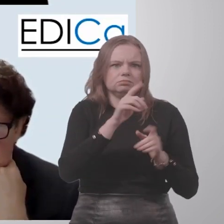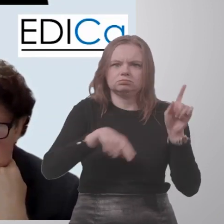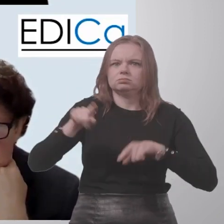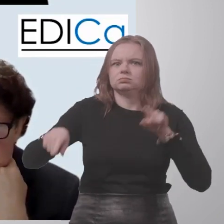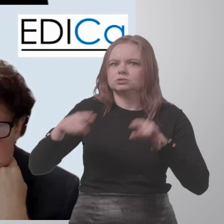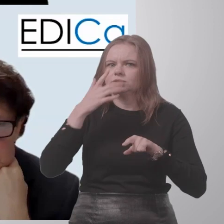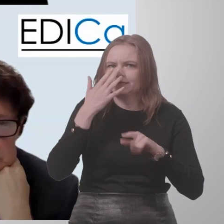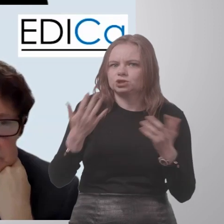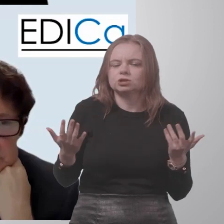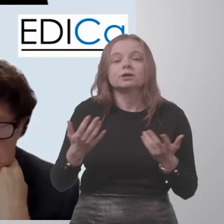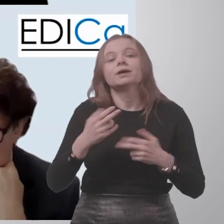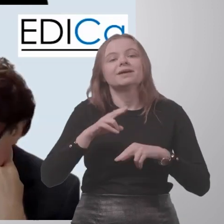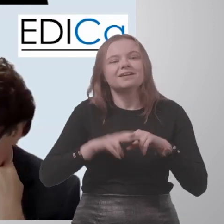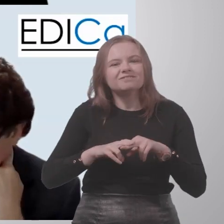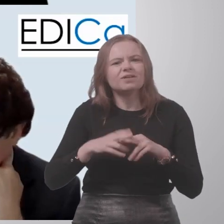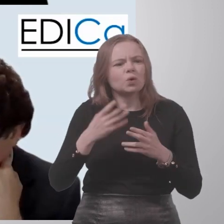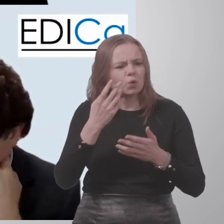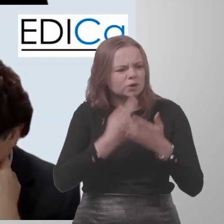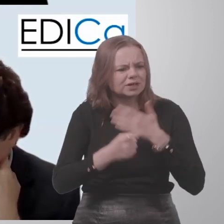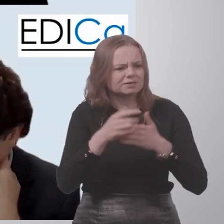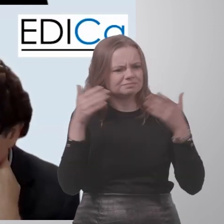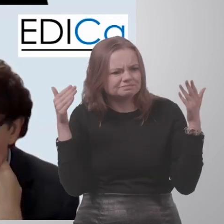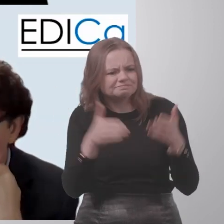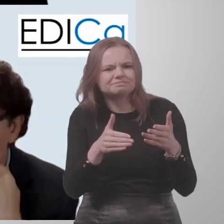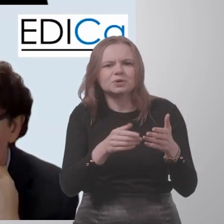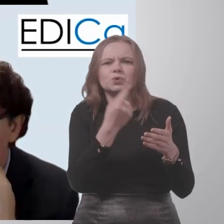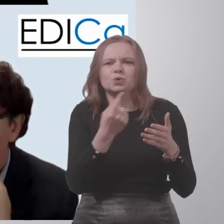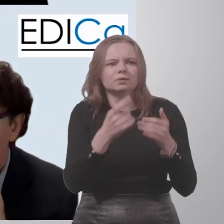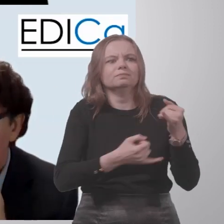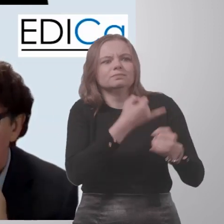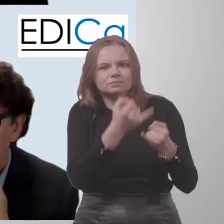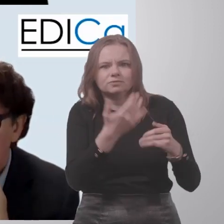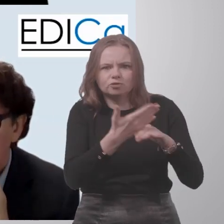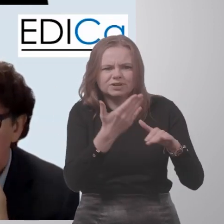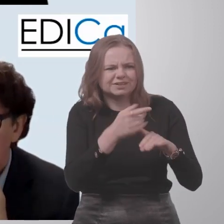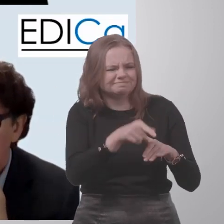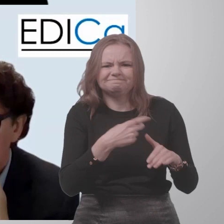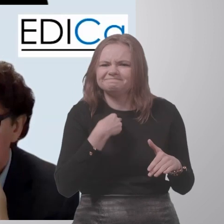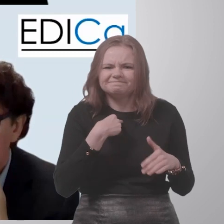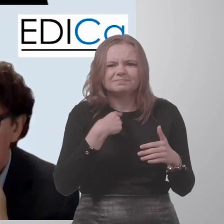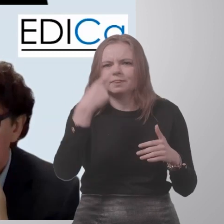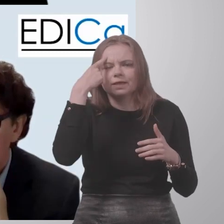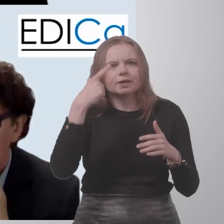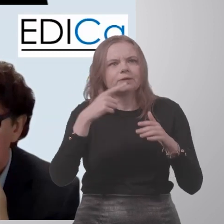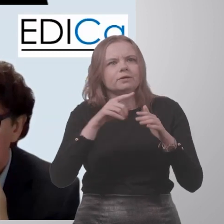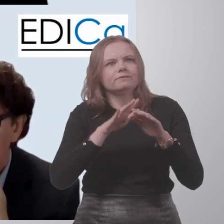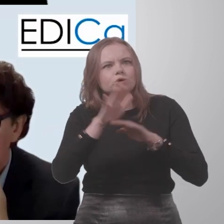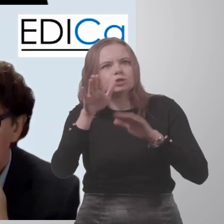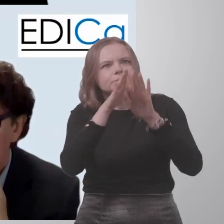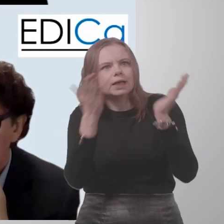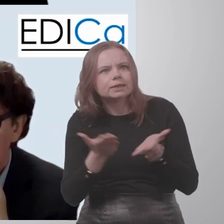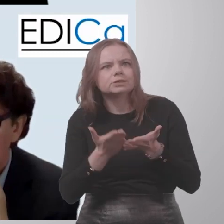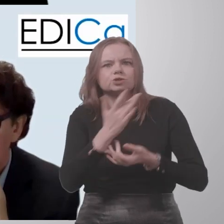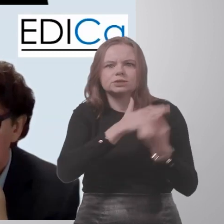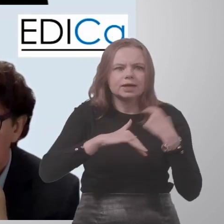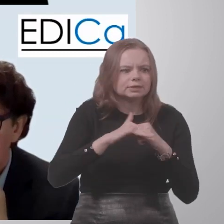of their chronological working career who were thinking about the future of our planet and the nature of the society that we want to generate, because it's clearly not